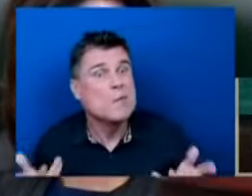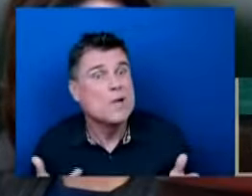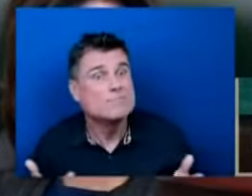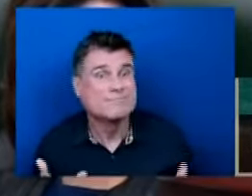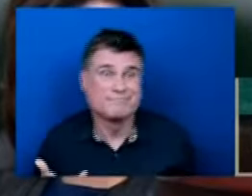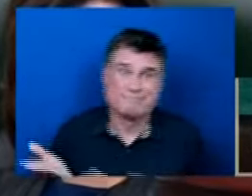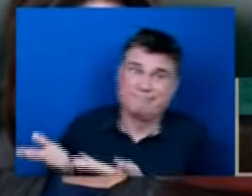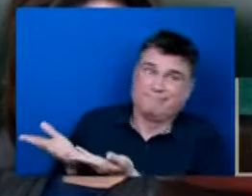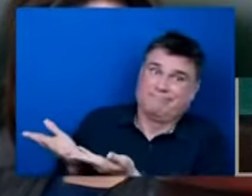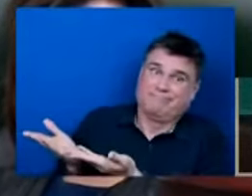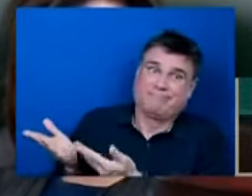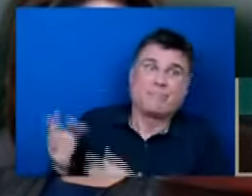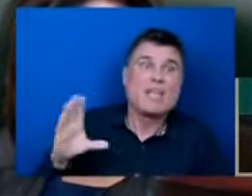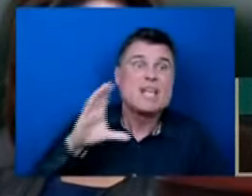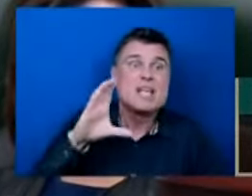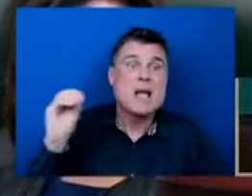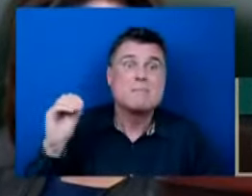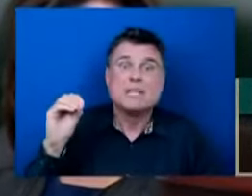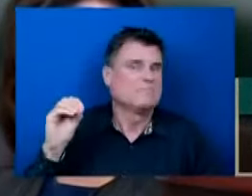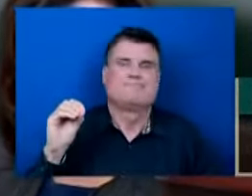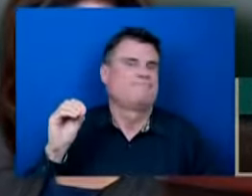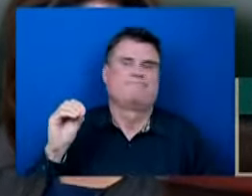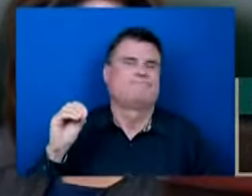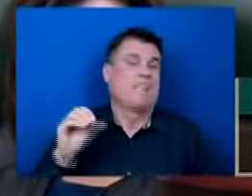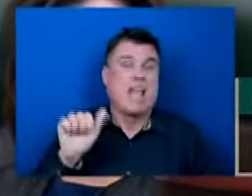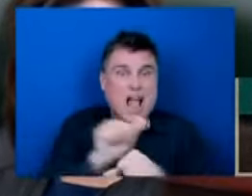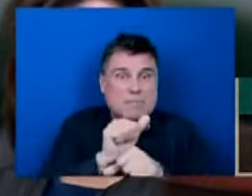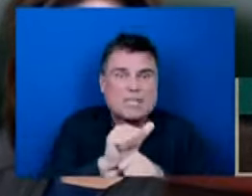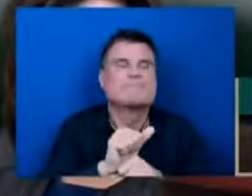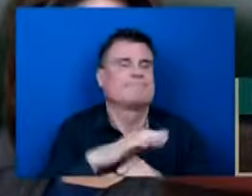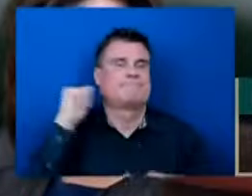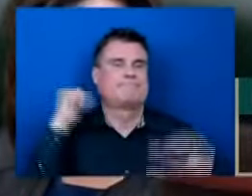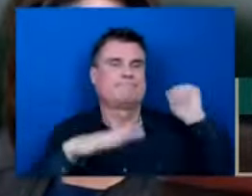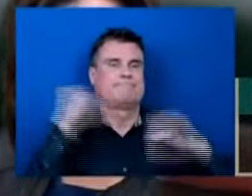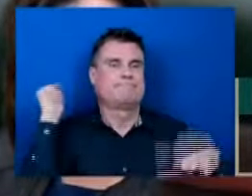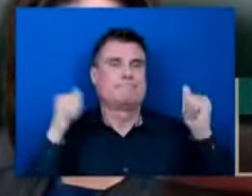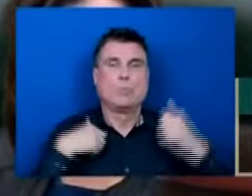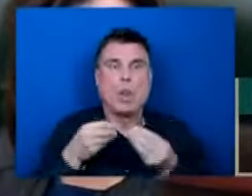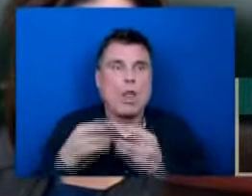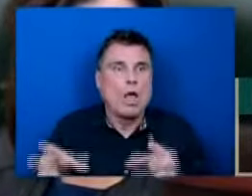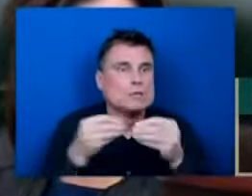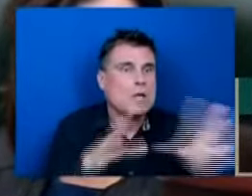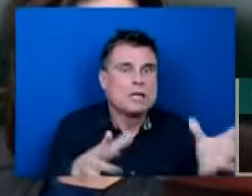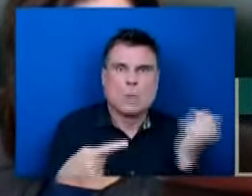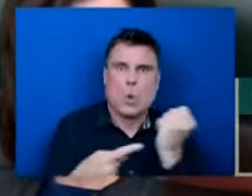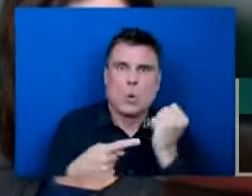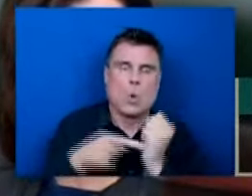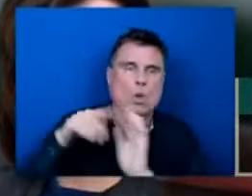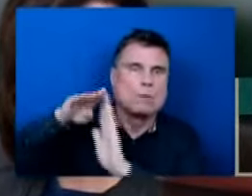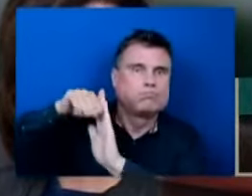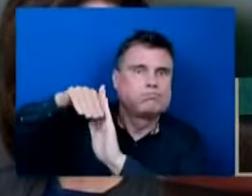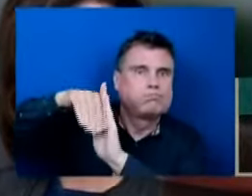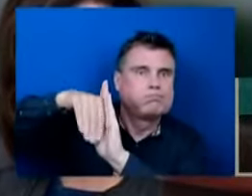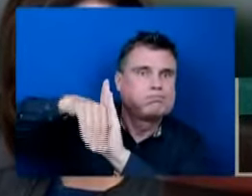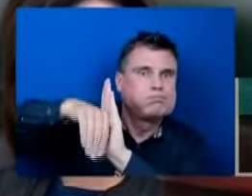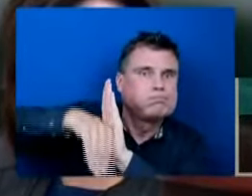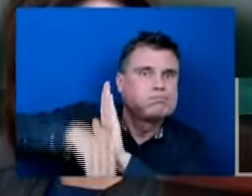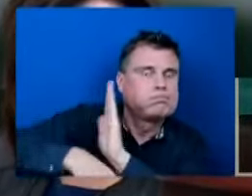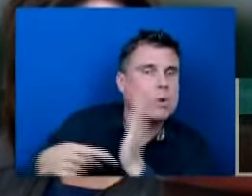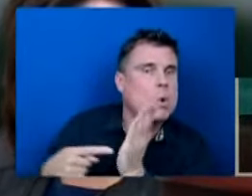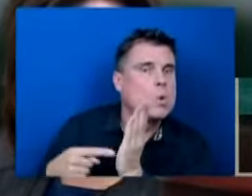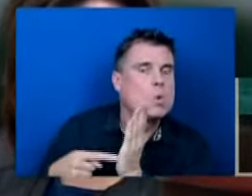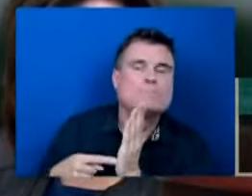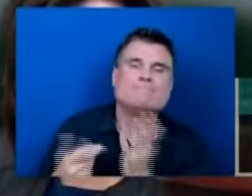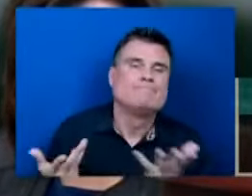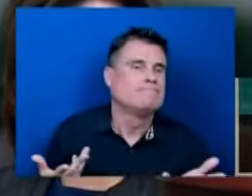loss, and perpetual deficits. Mr. Speaker, when faced with an historic economic challenge, our